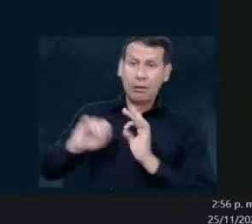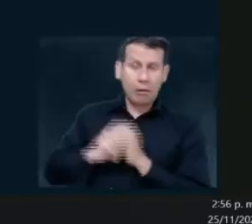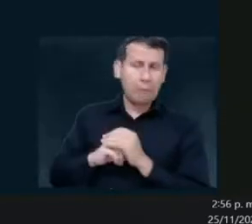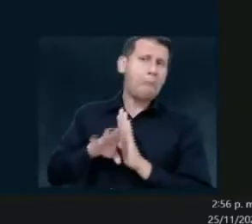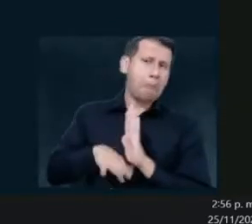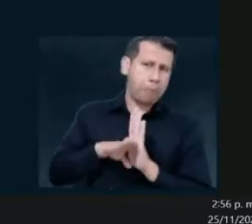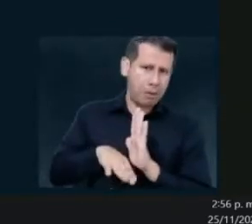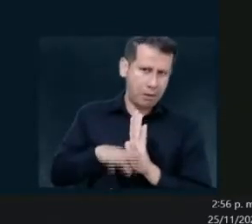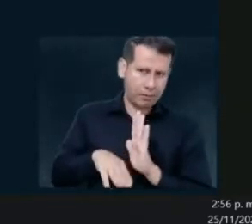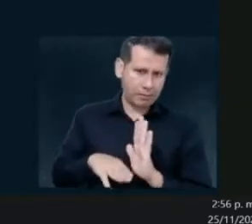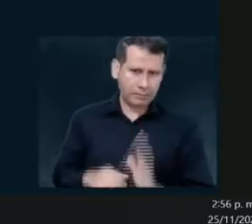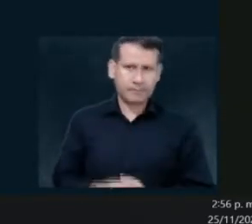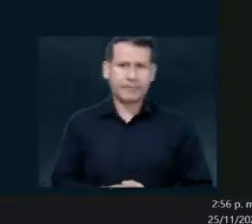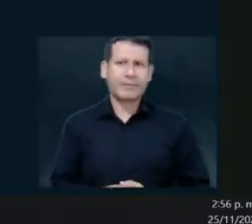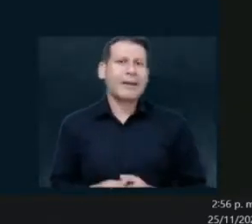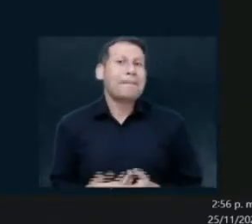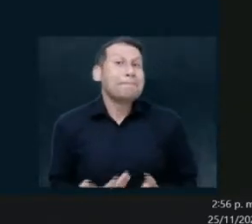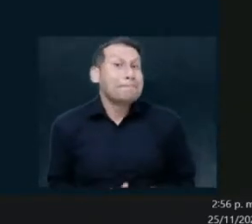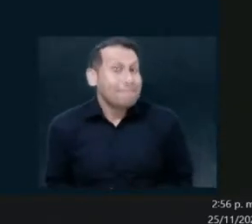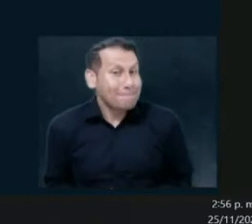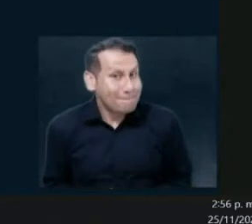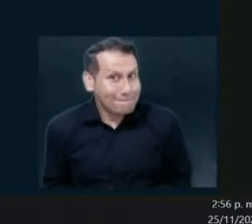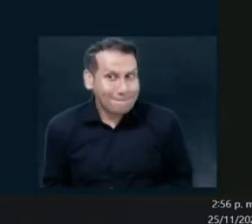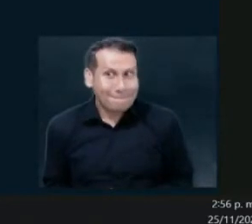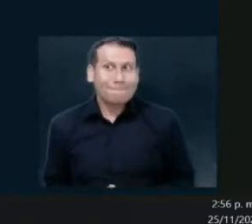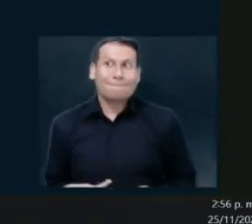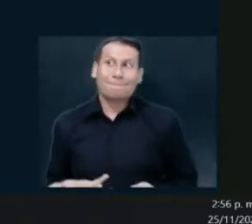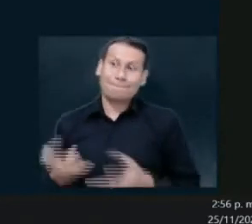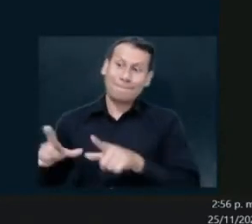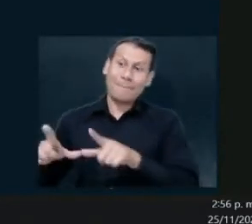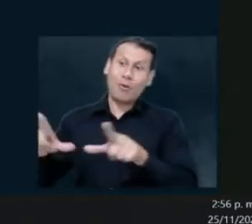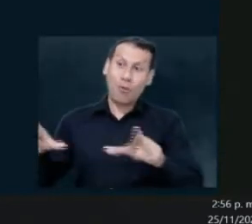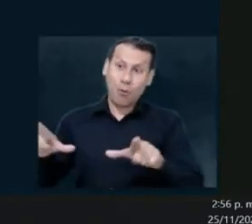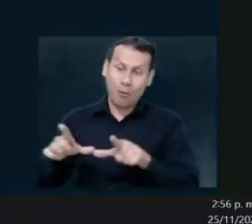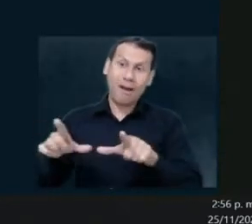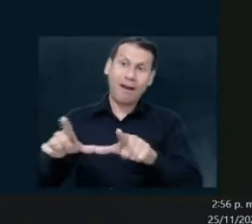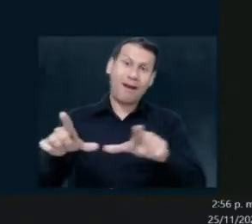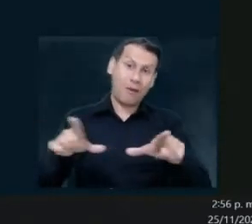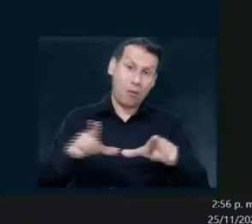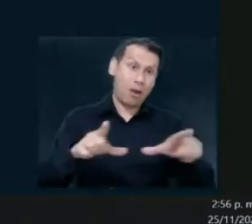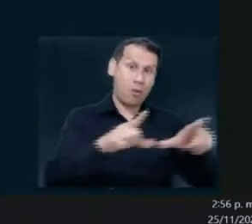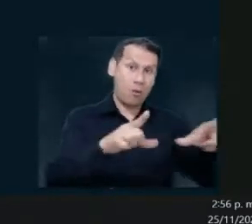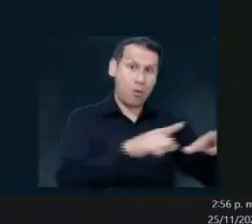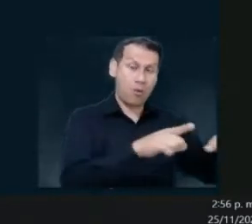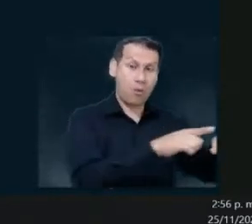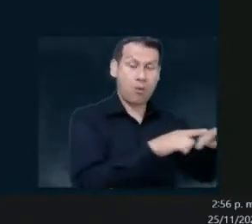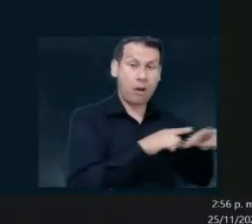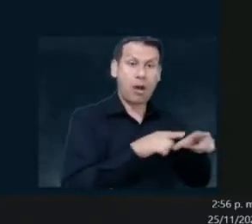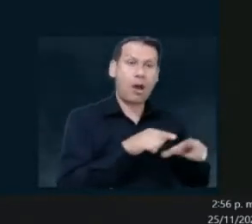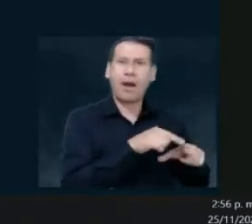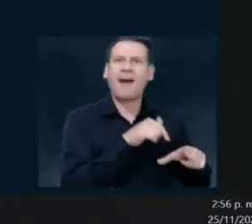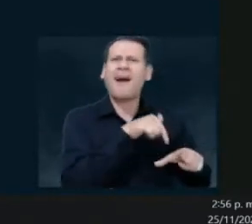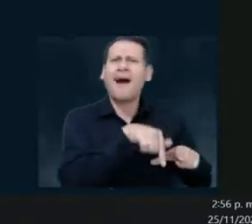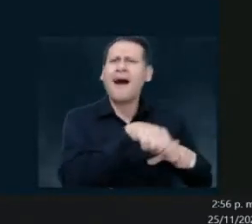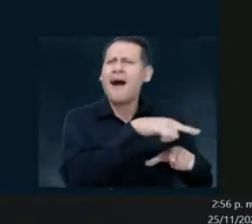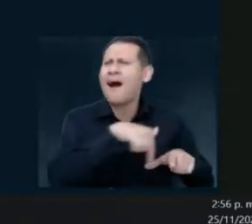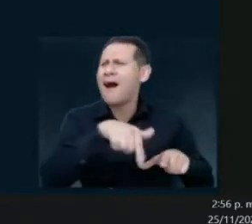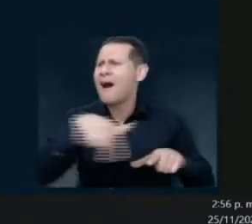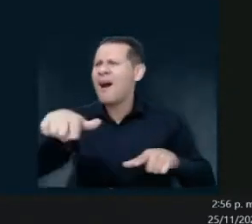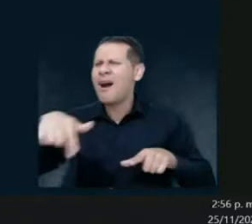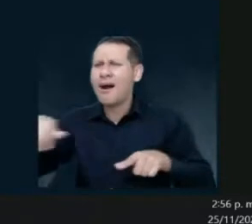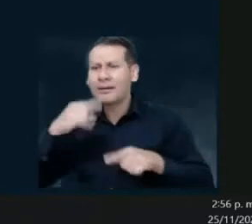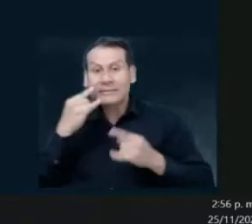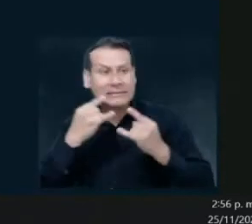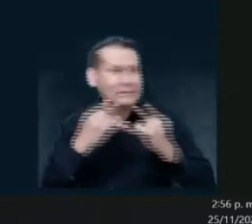have connectivity. But of course, that in places where there isn't market as market size, that model just